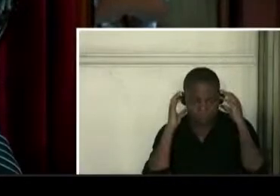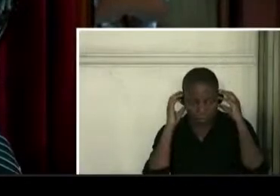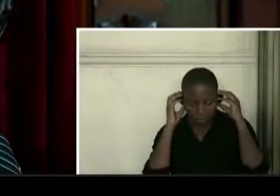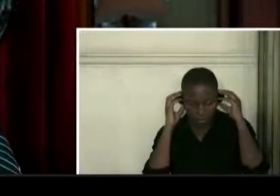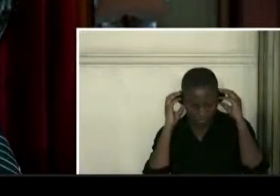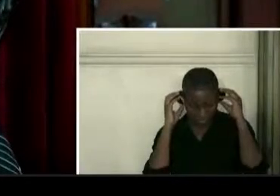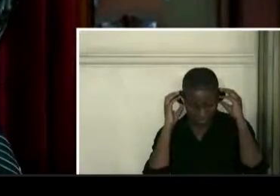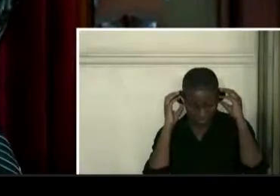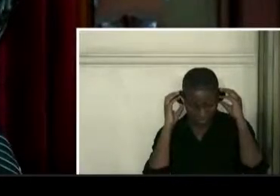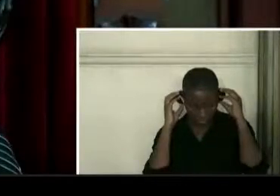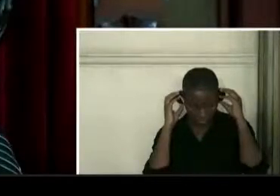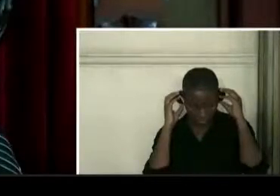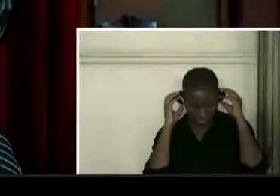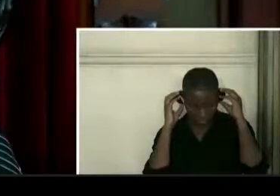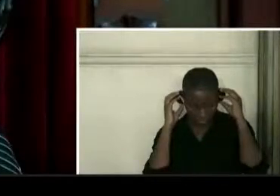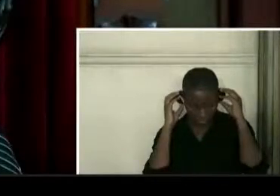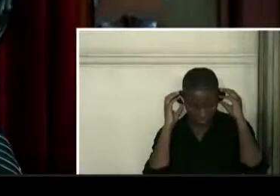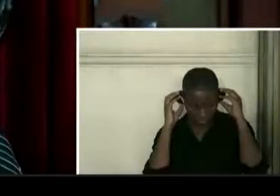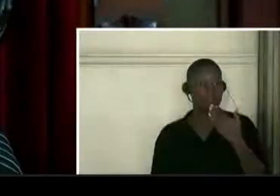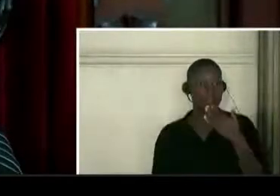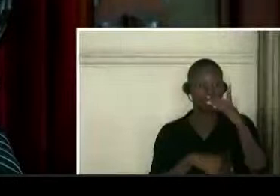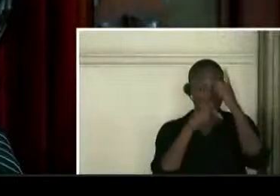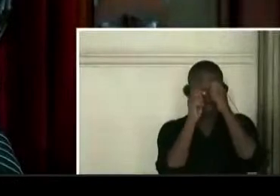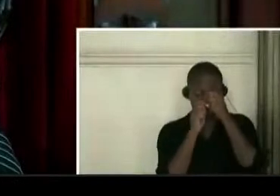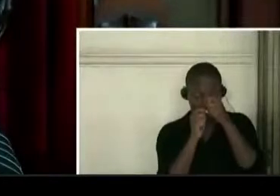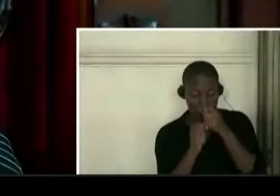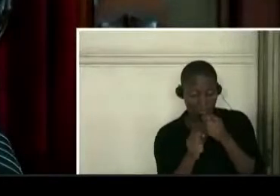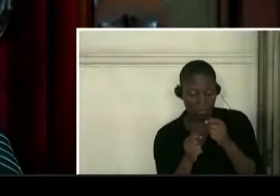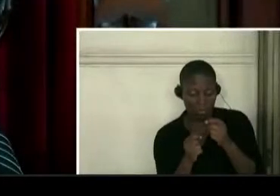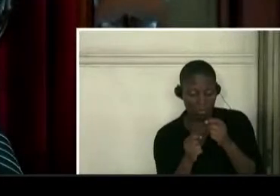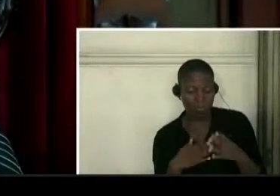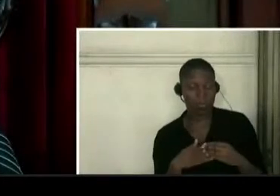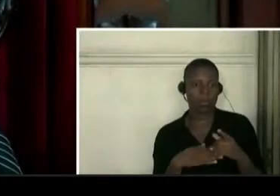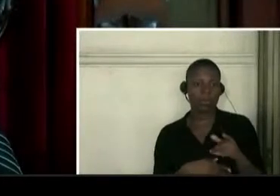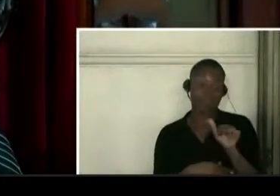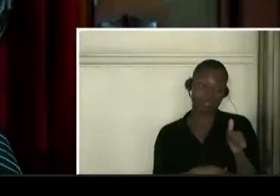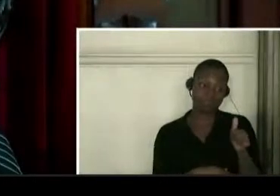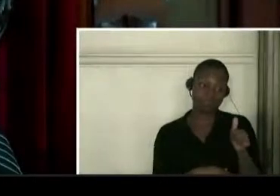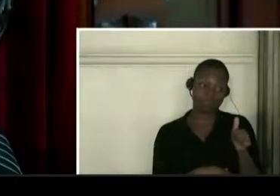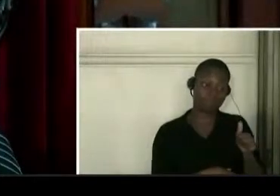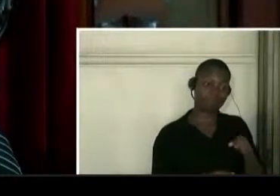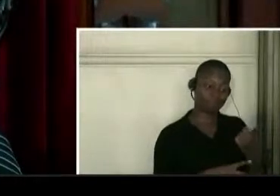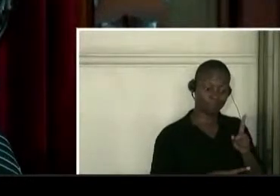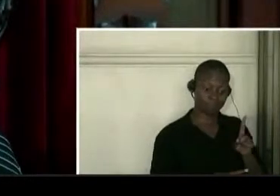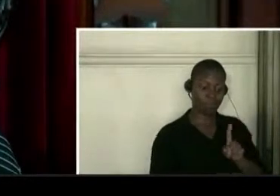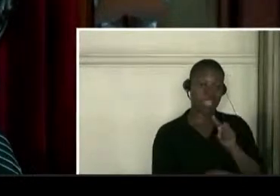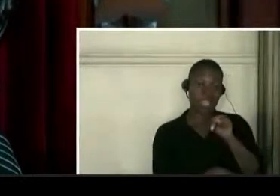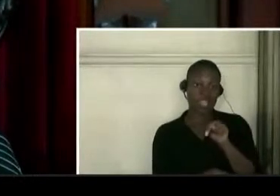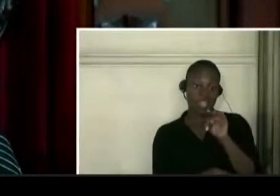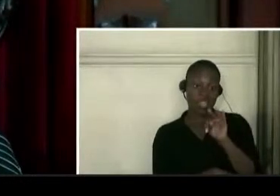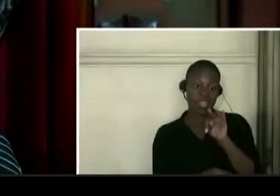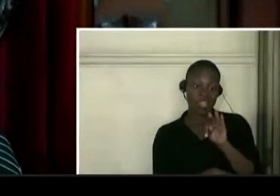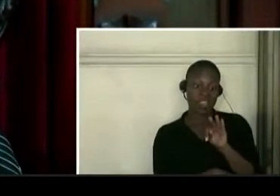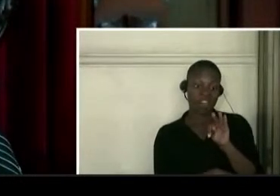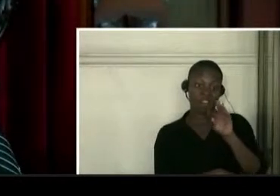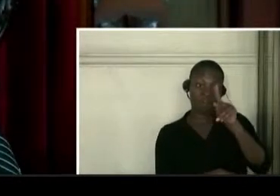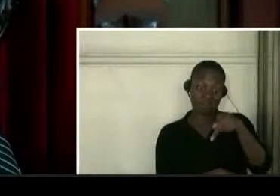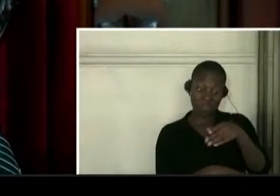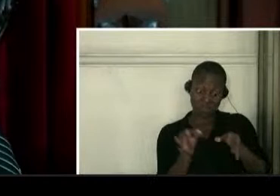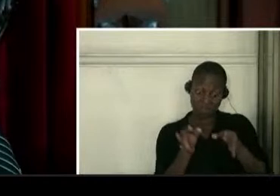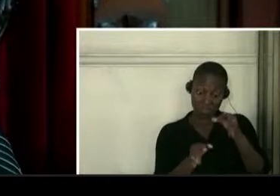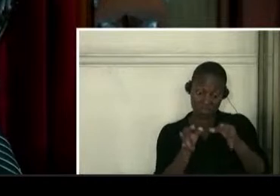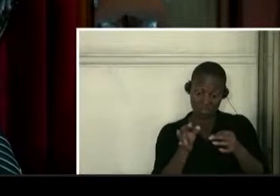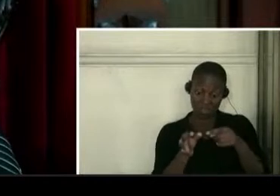Siyabonga Mhlonishwa. Ilungu elilandelayo lilungu le-NFP